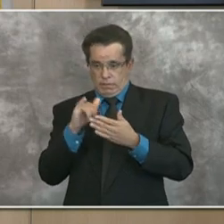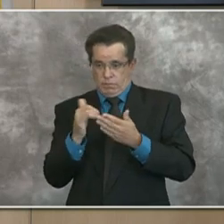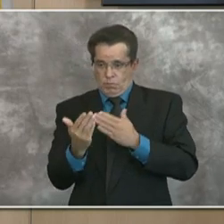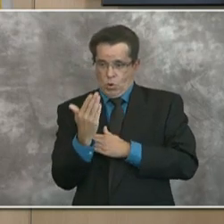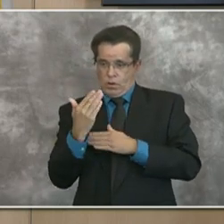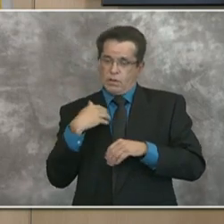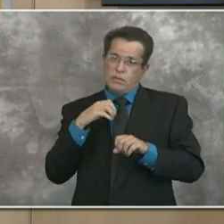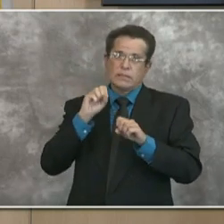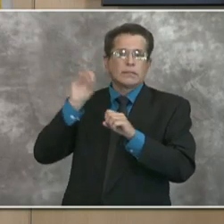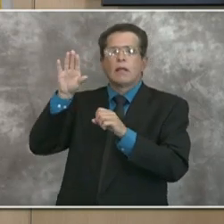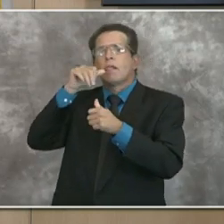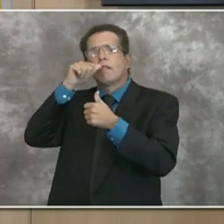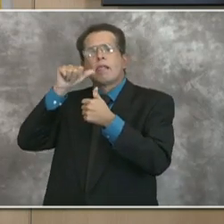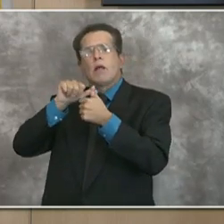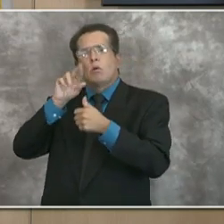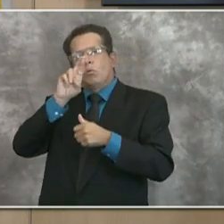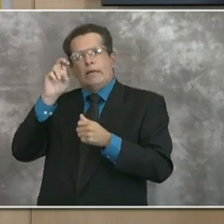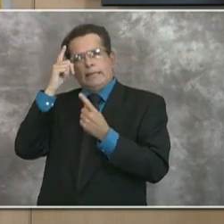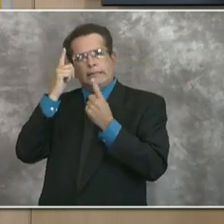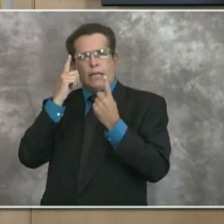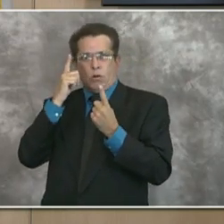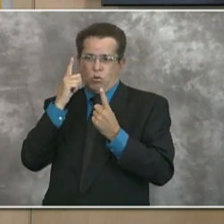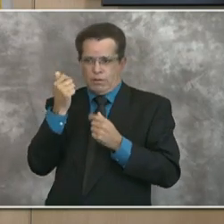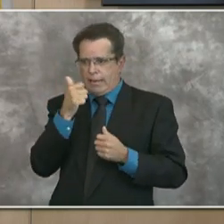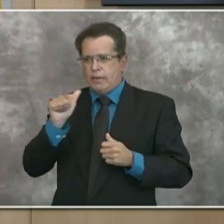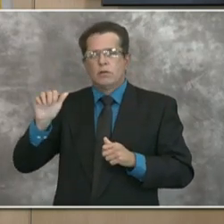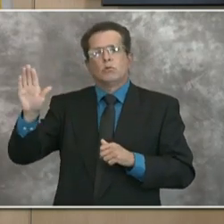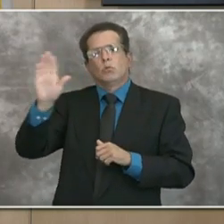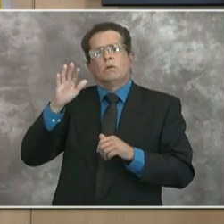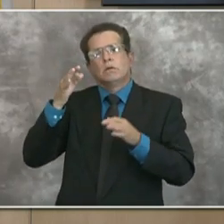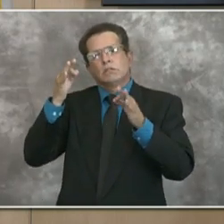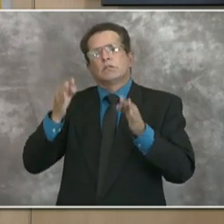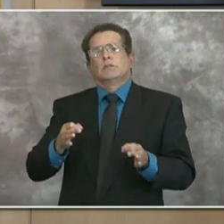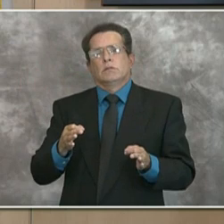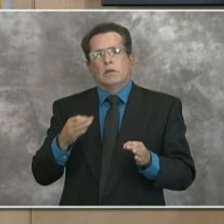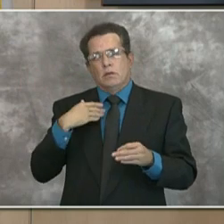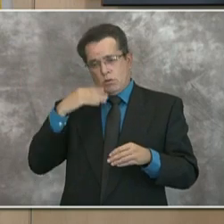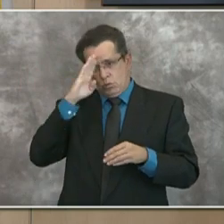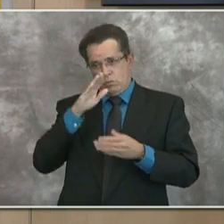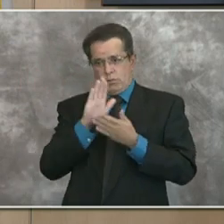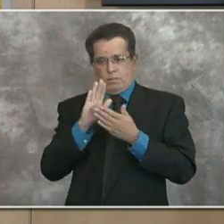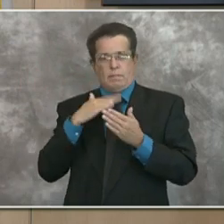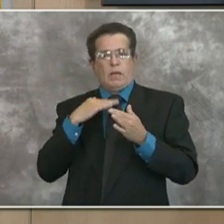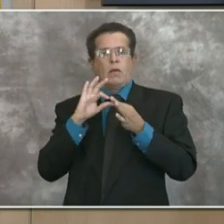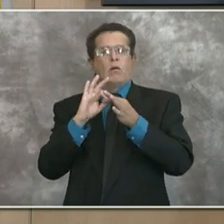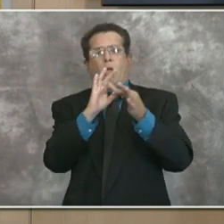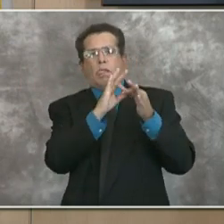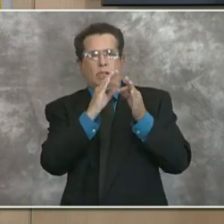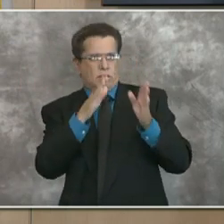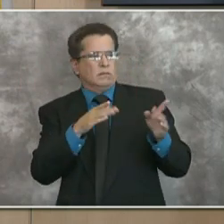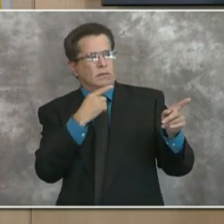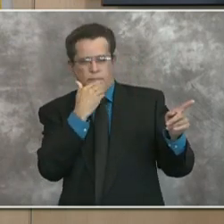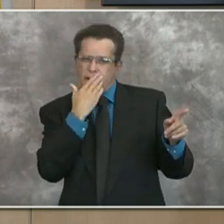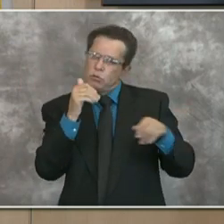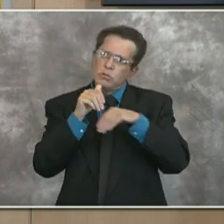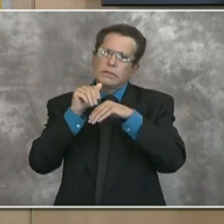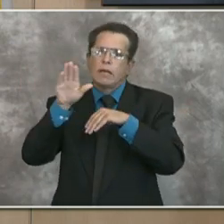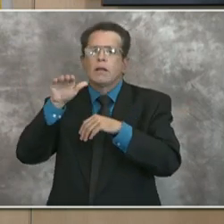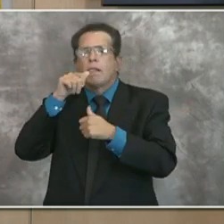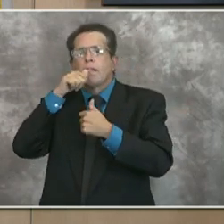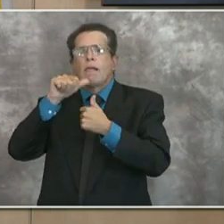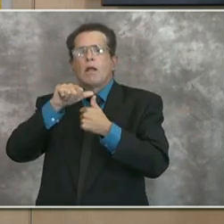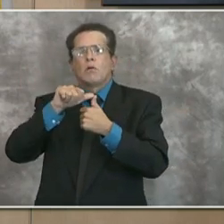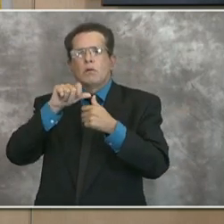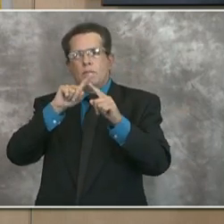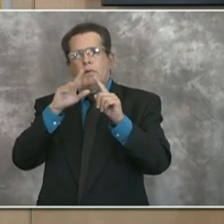sent a letter asking him to reconsider any such decision, and I know some of my colleagues also sent similar letters. But I do